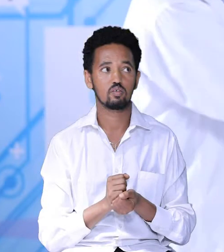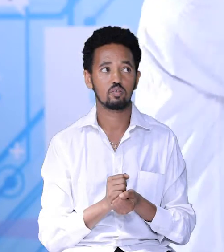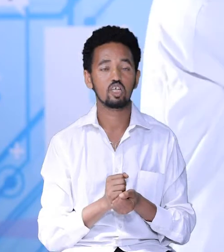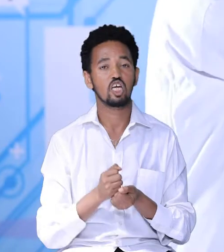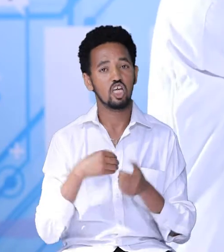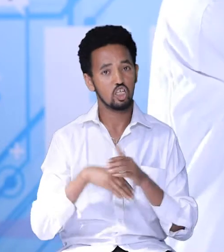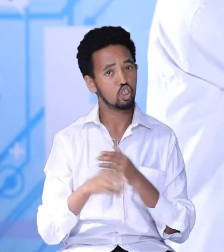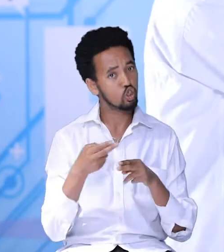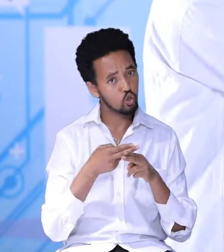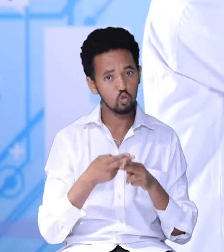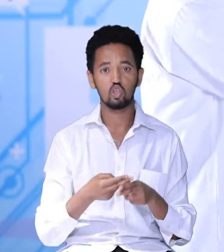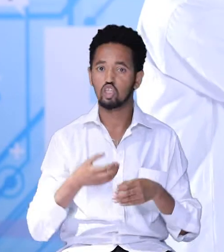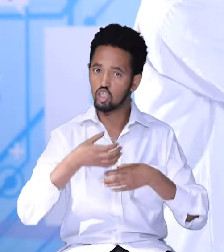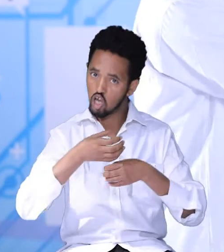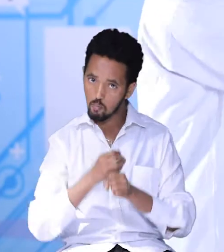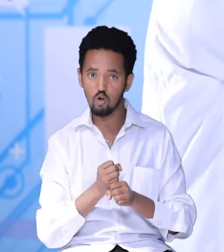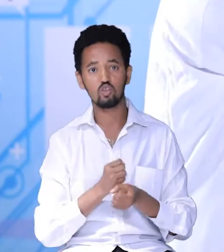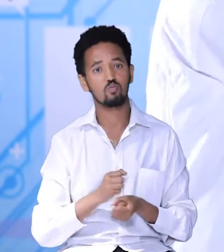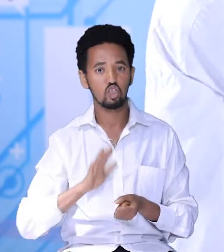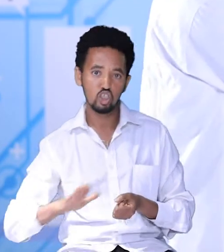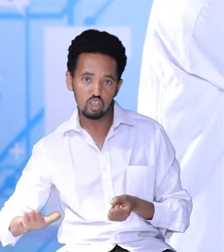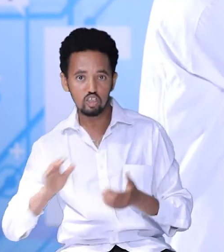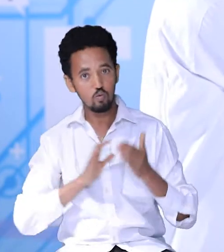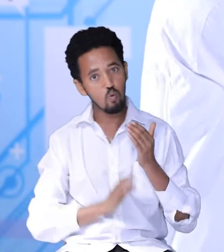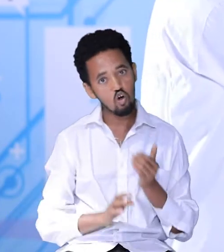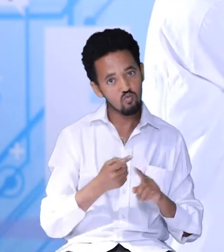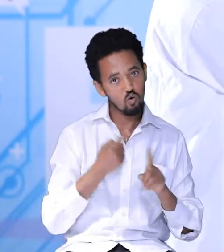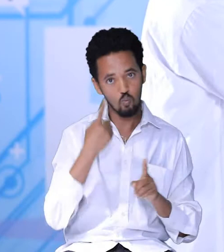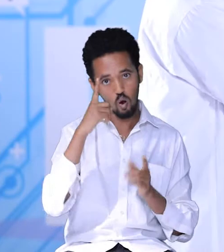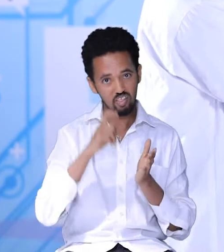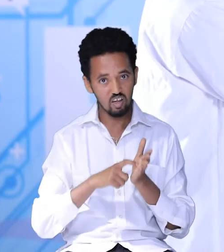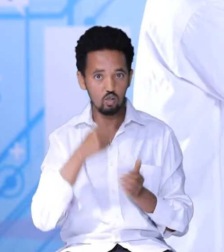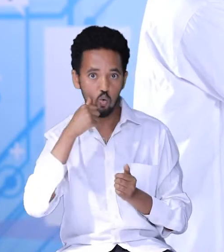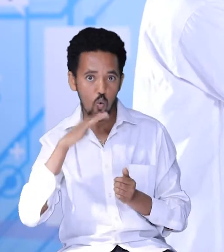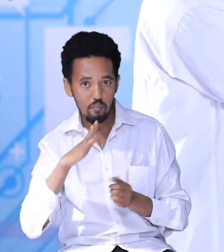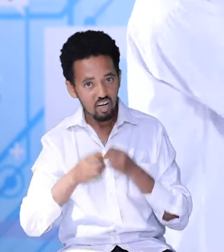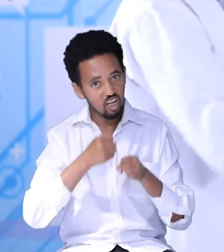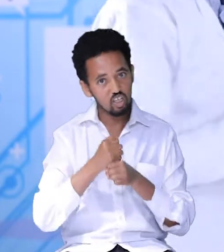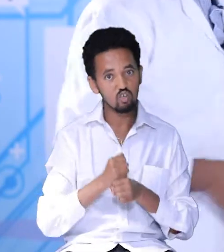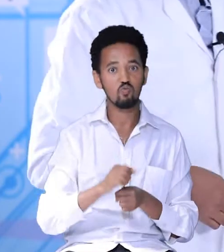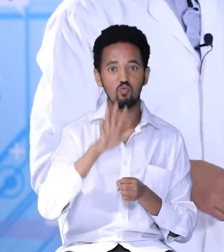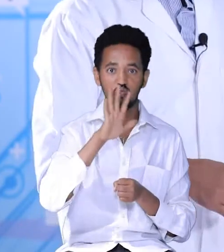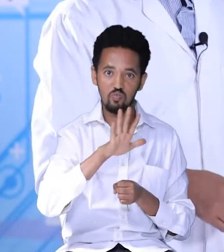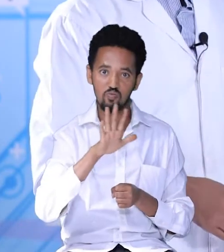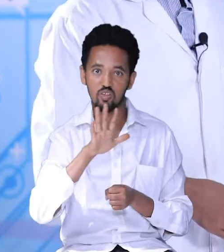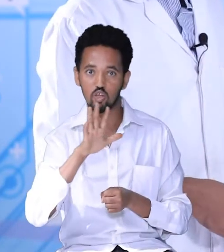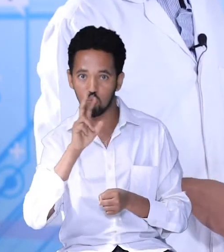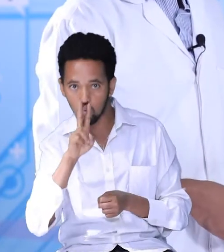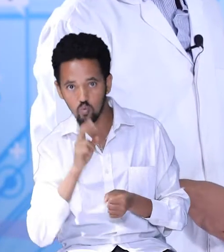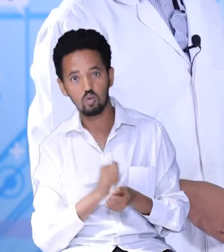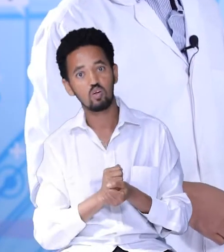In short, 56 is the amount of children that will be born from 1000 women within an age of 50 to